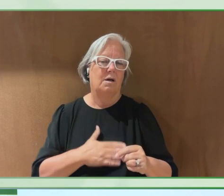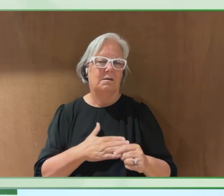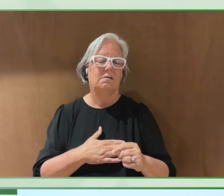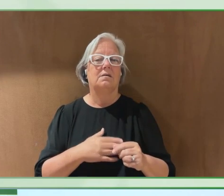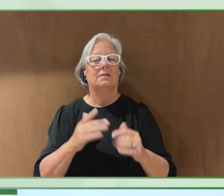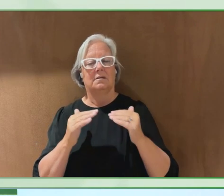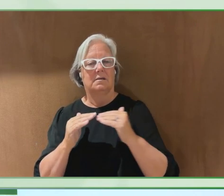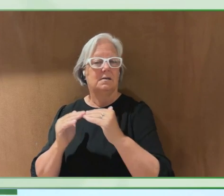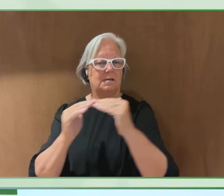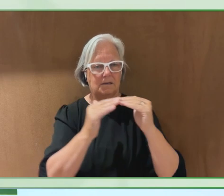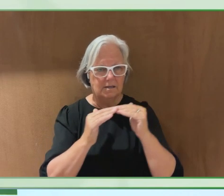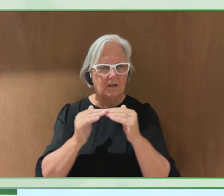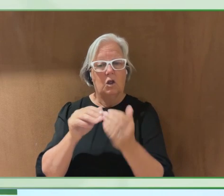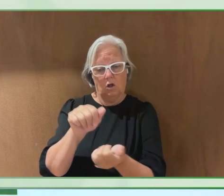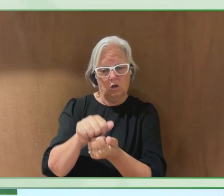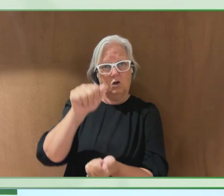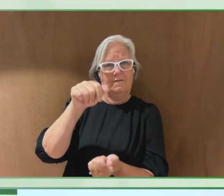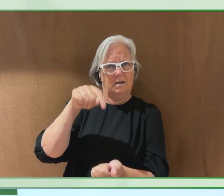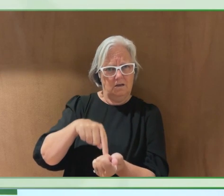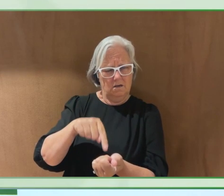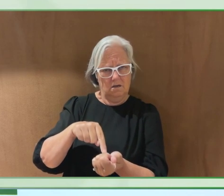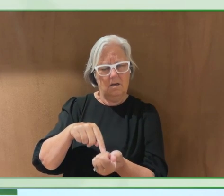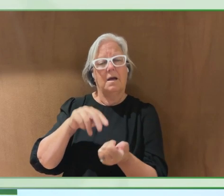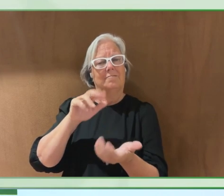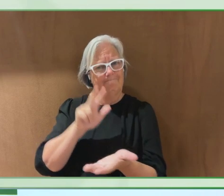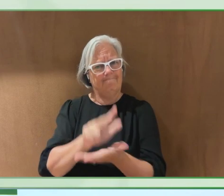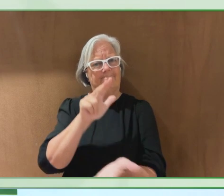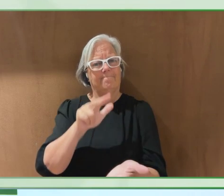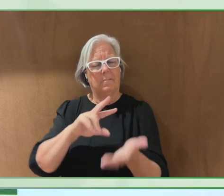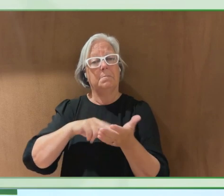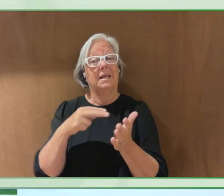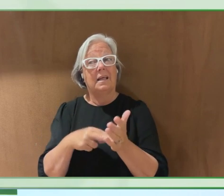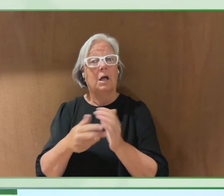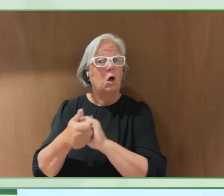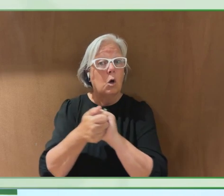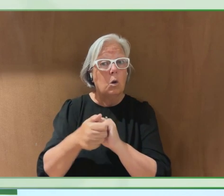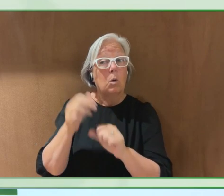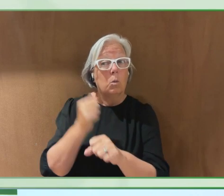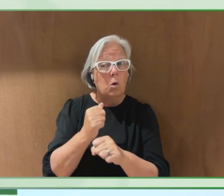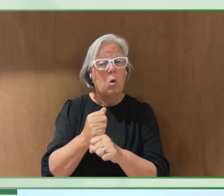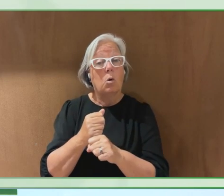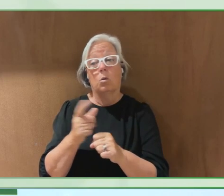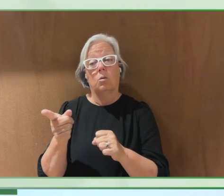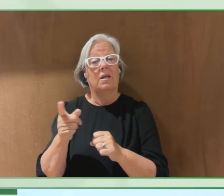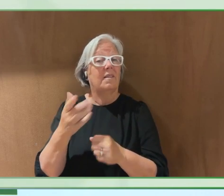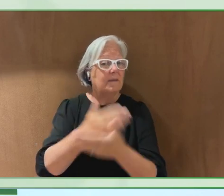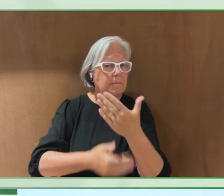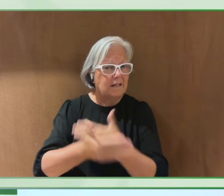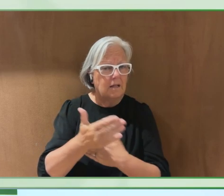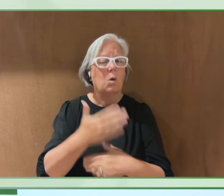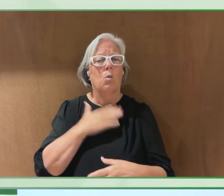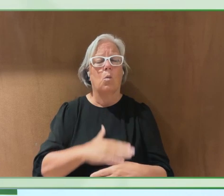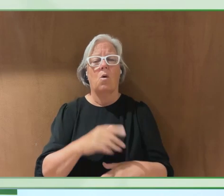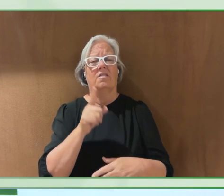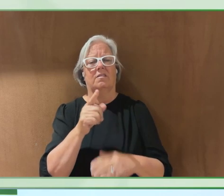certified model where all organizations that are working on persons with disabilities aspire to a singular standard. Everyone has